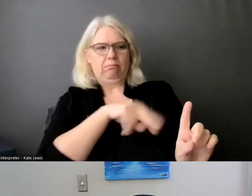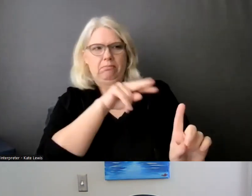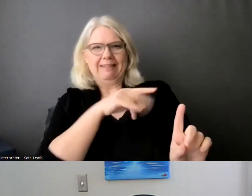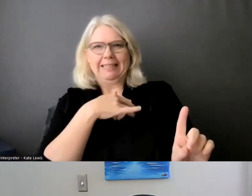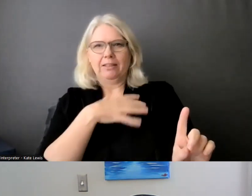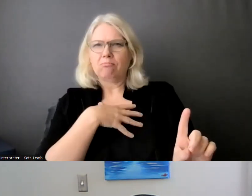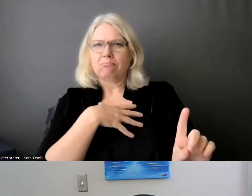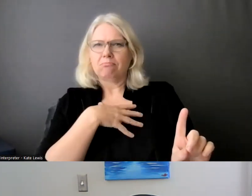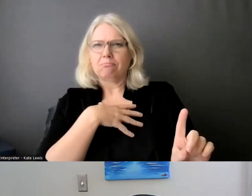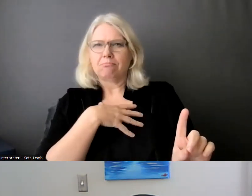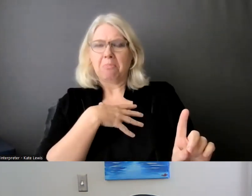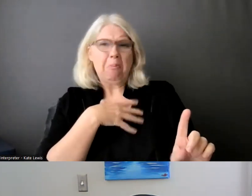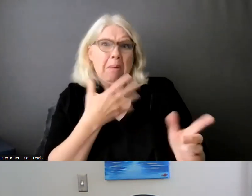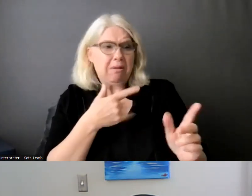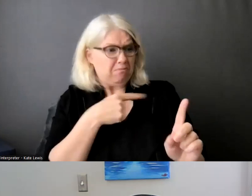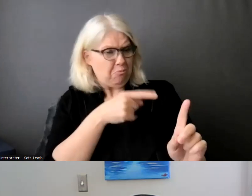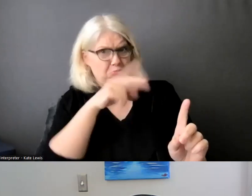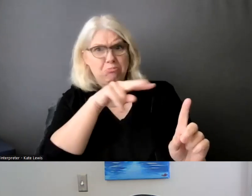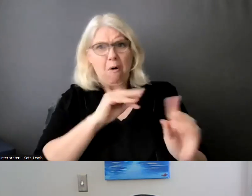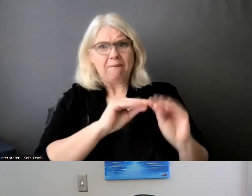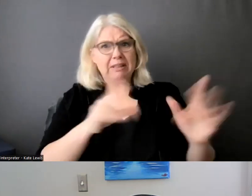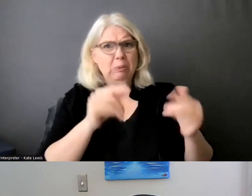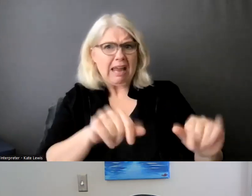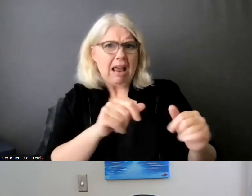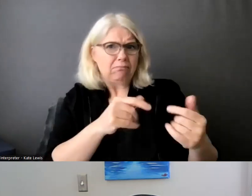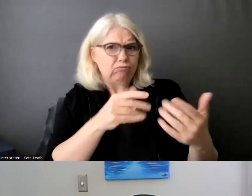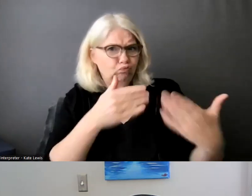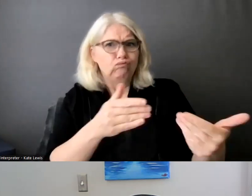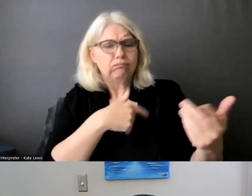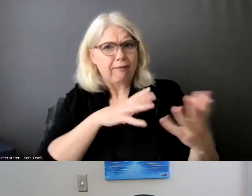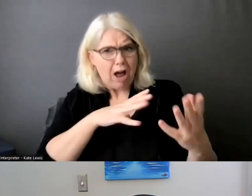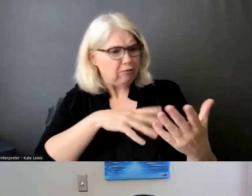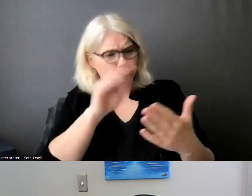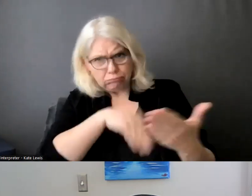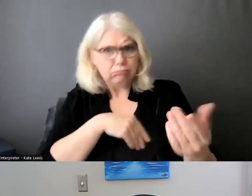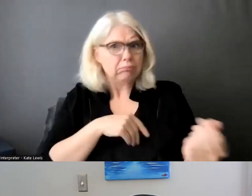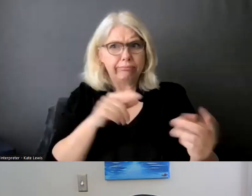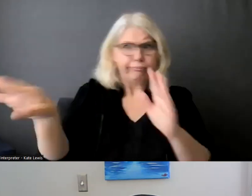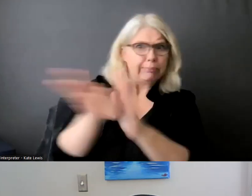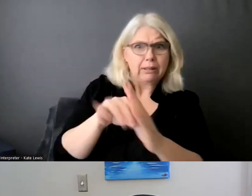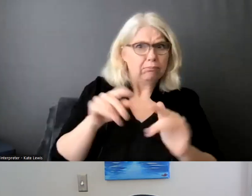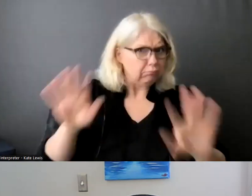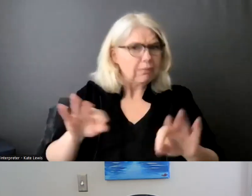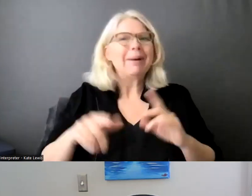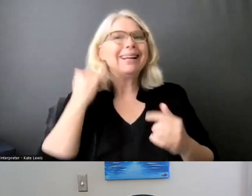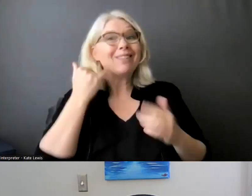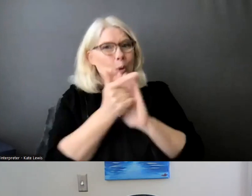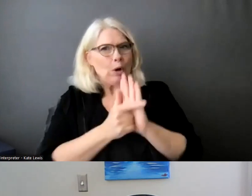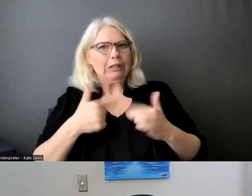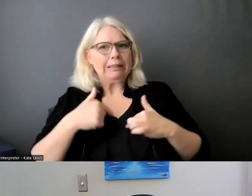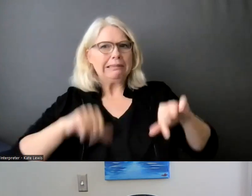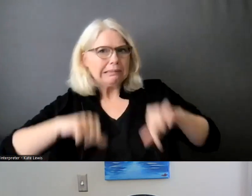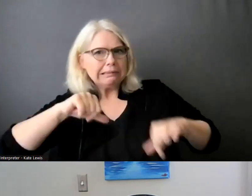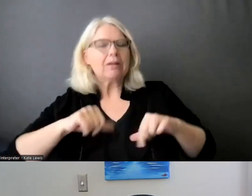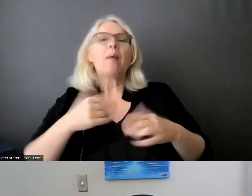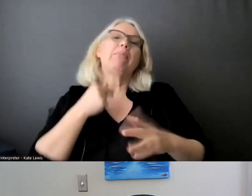but it is not a requirement. It is not a necessity. So go to the lawyer first. Perfect. Thank you. And again, just one